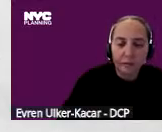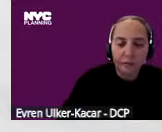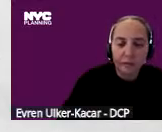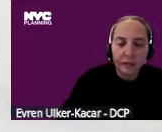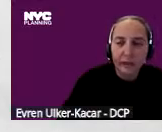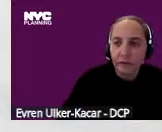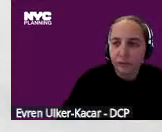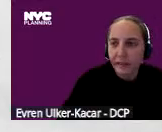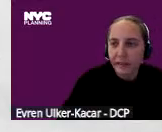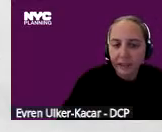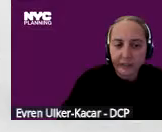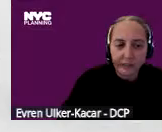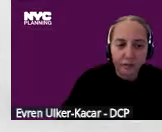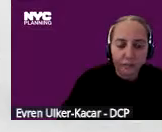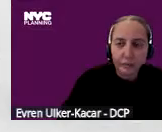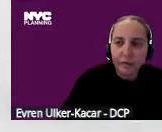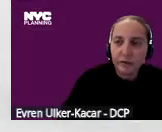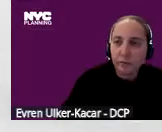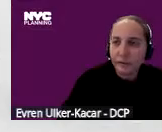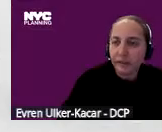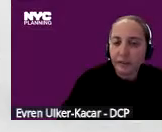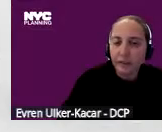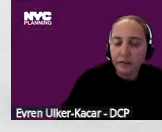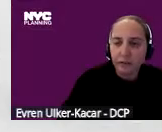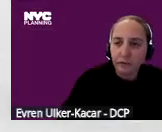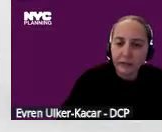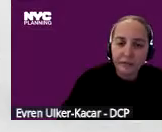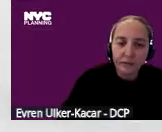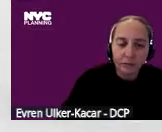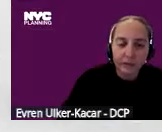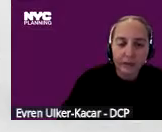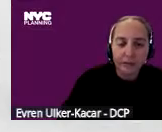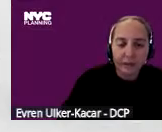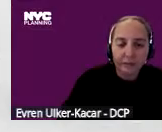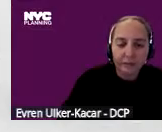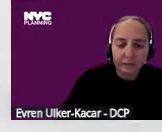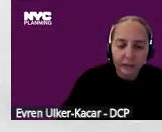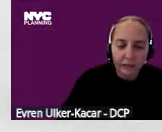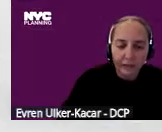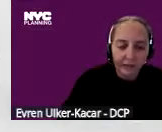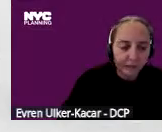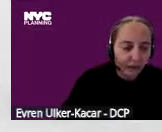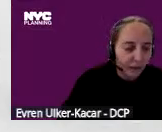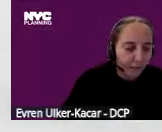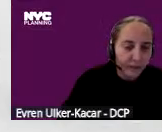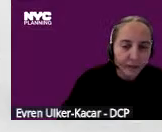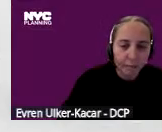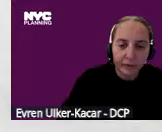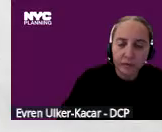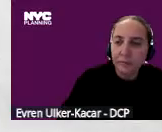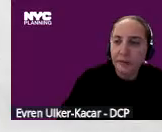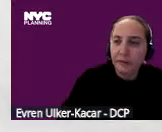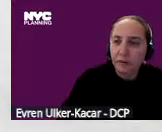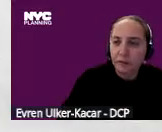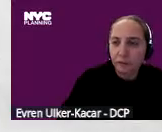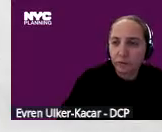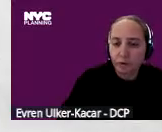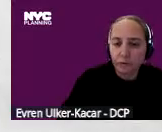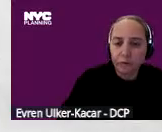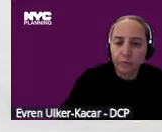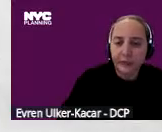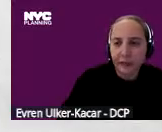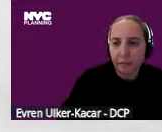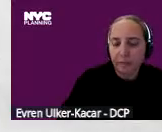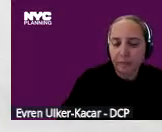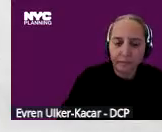26DCP044R, and today's date is November 20, 2025, and the time is approximately